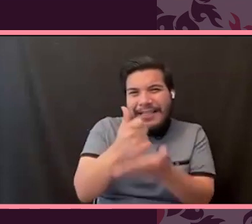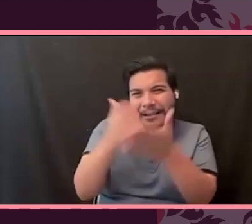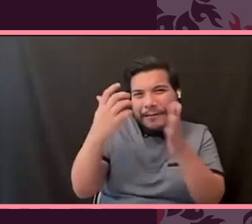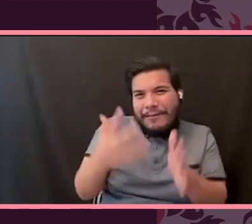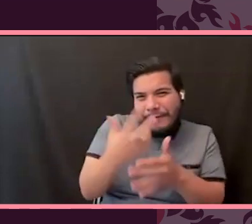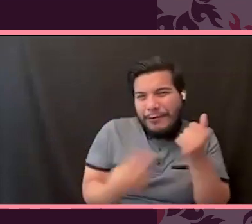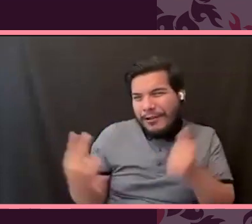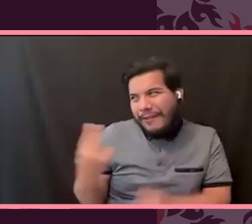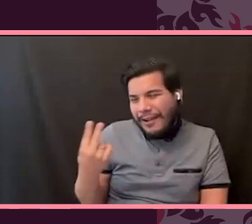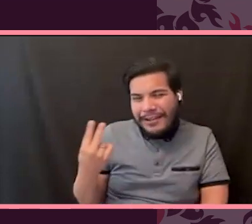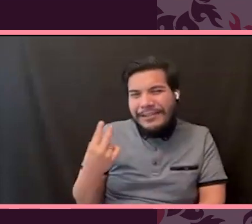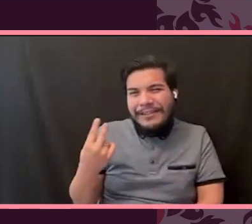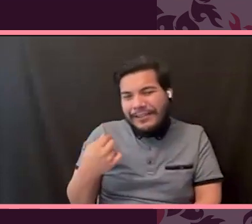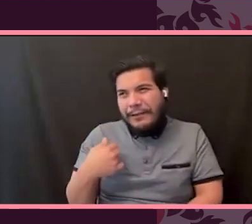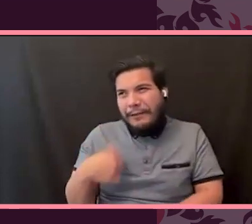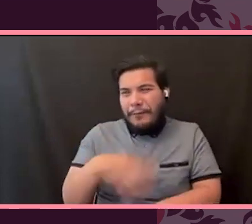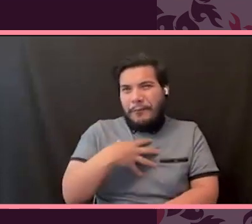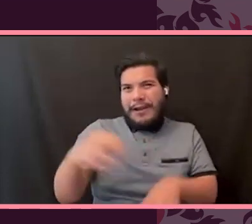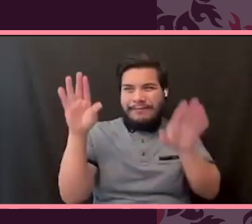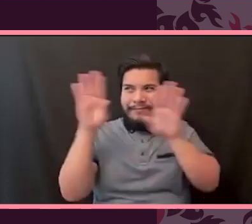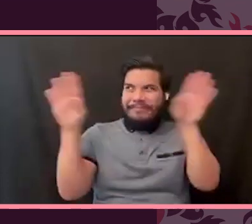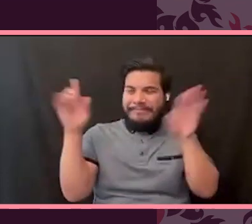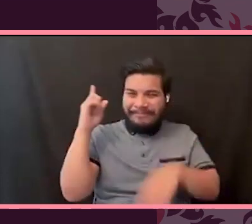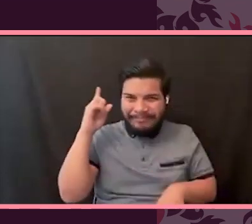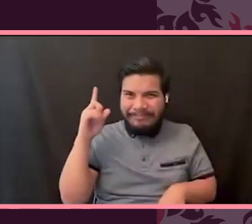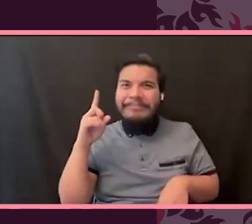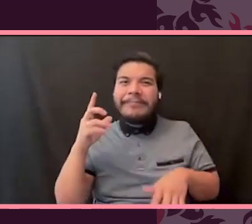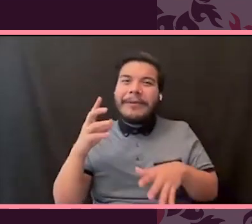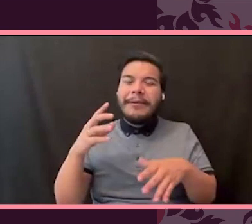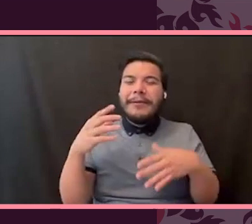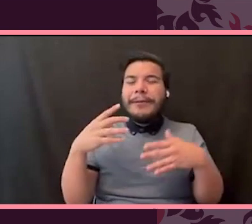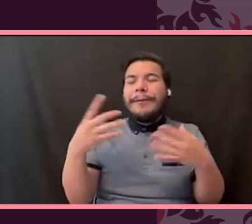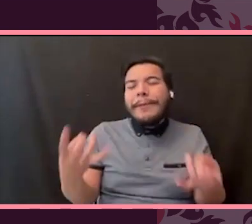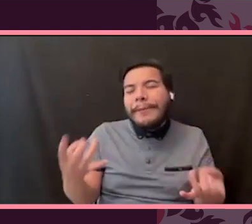We are both therapists, so.